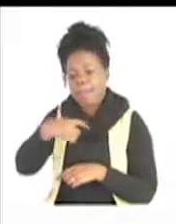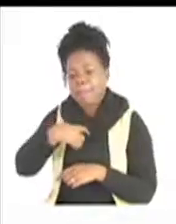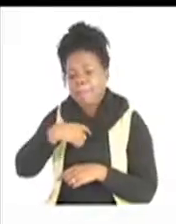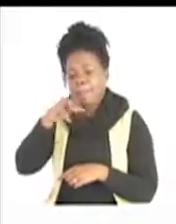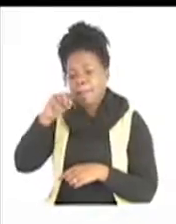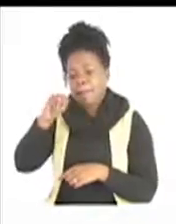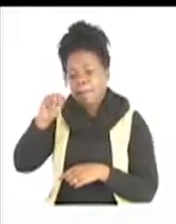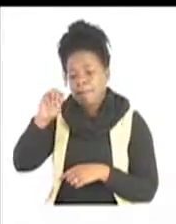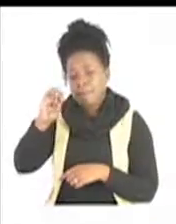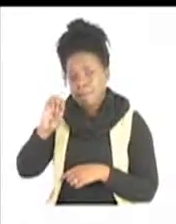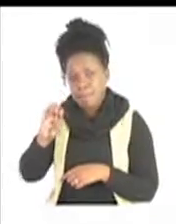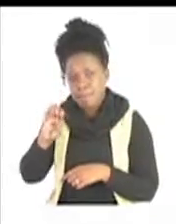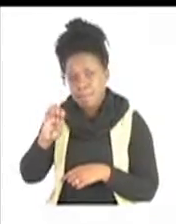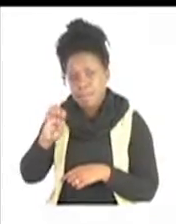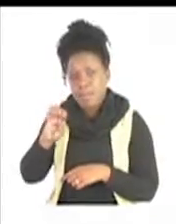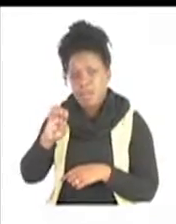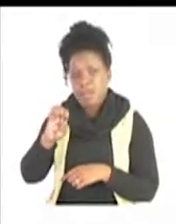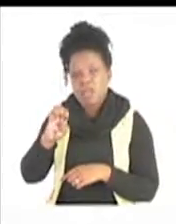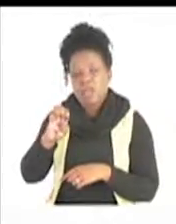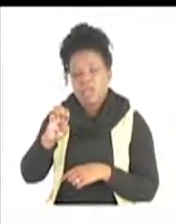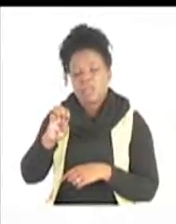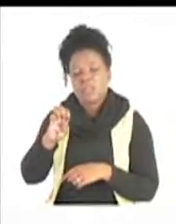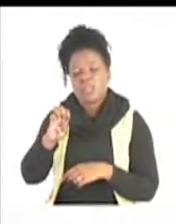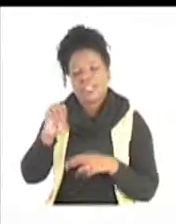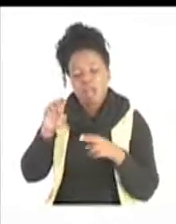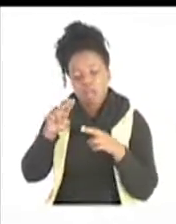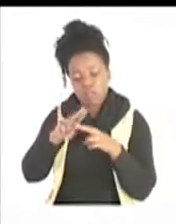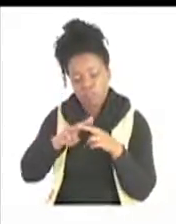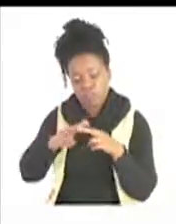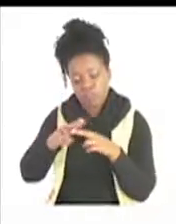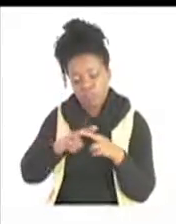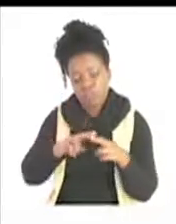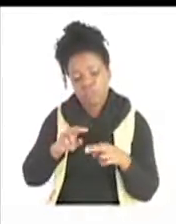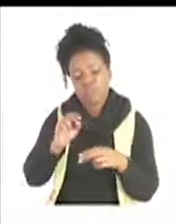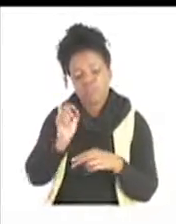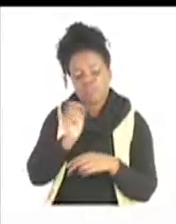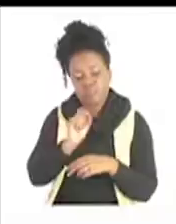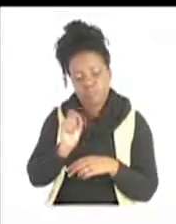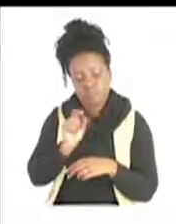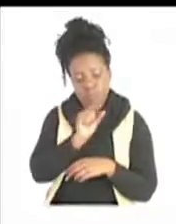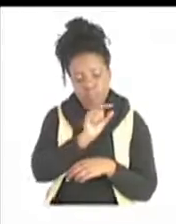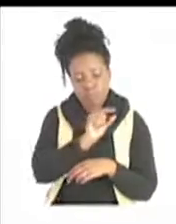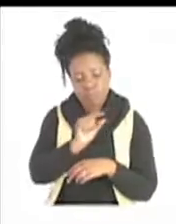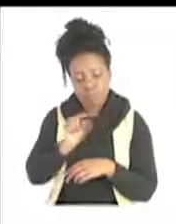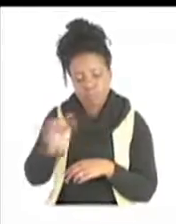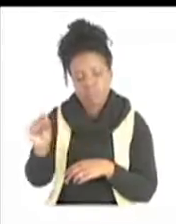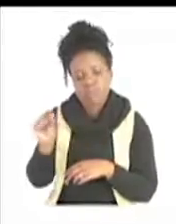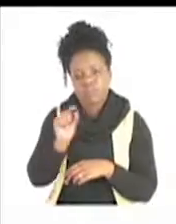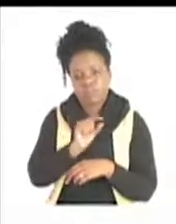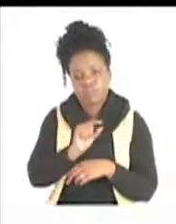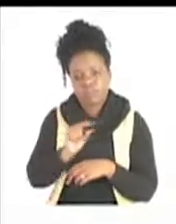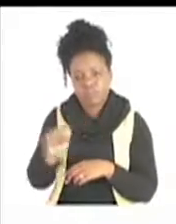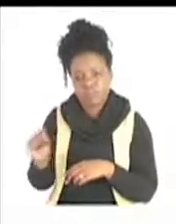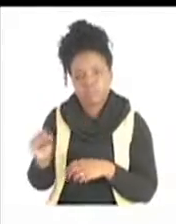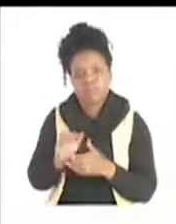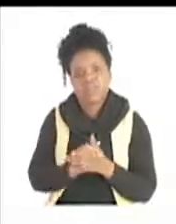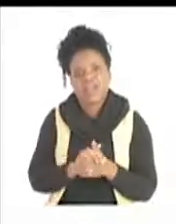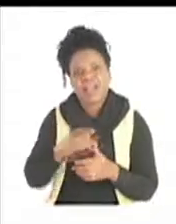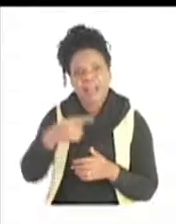used within a sentence. I is used in the subject of a